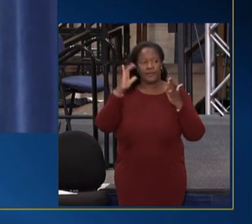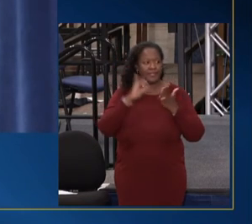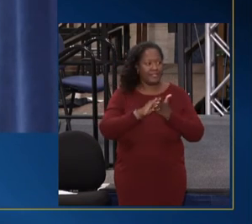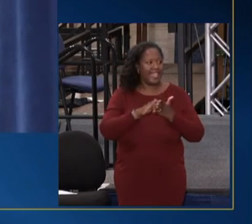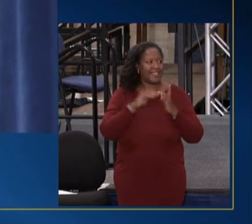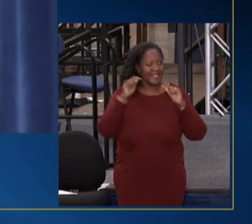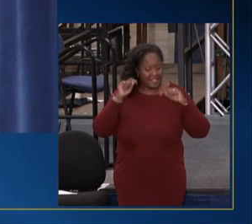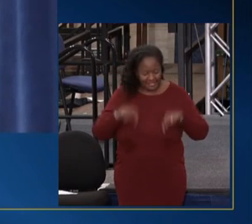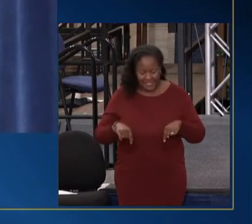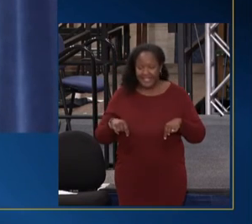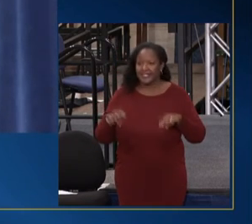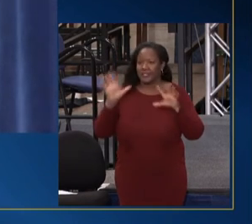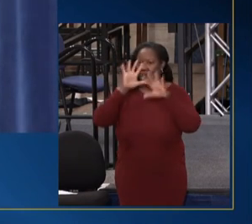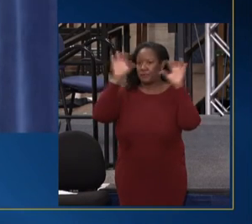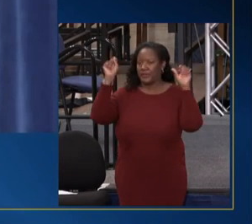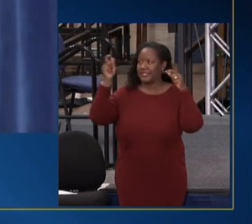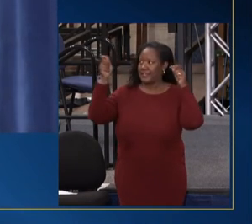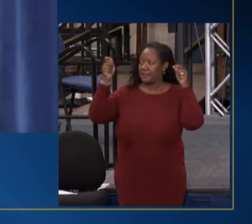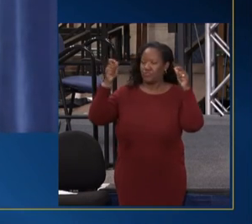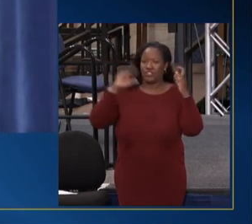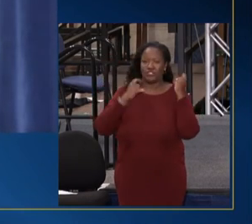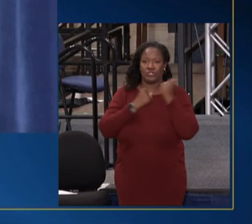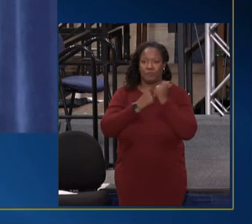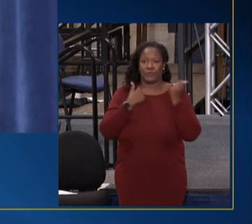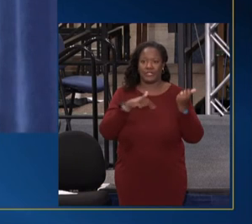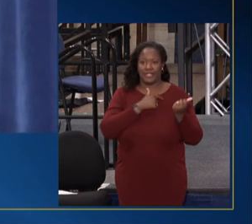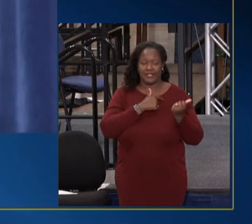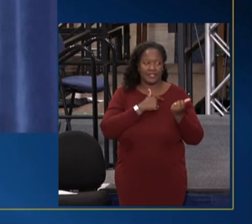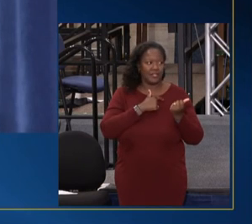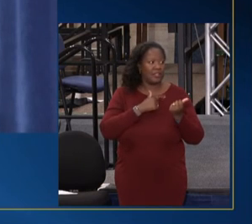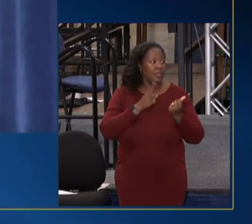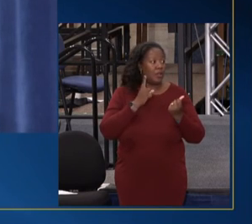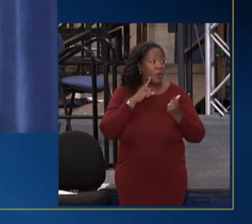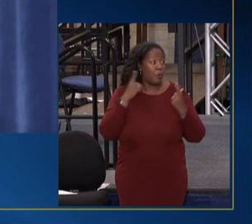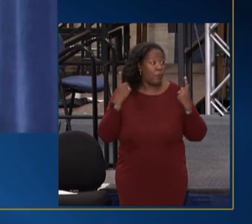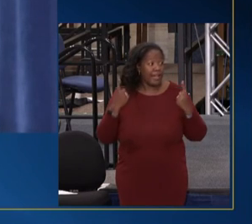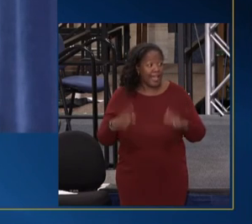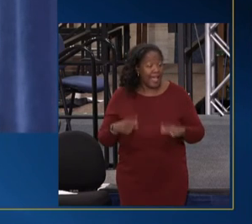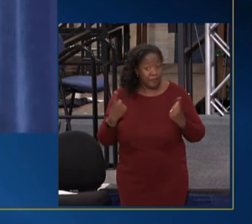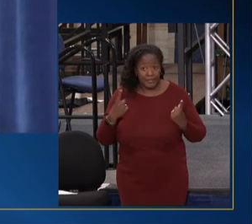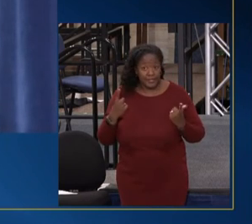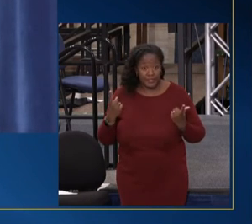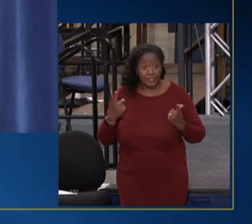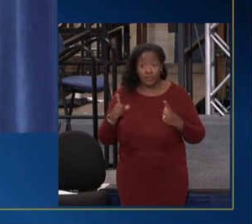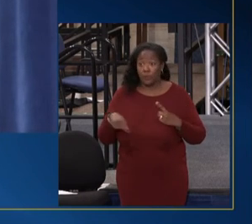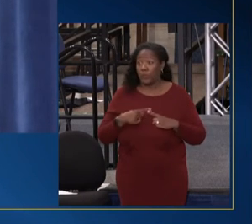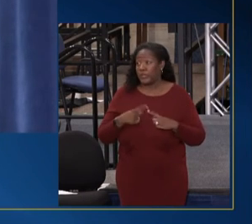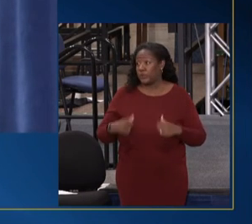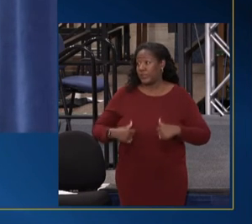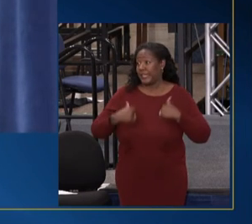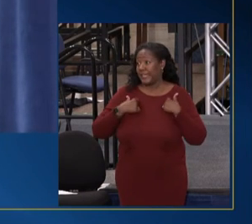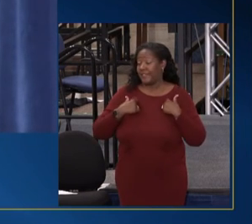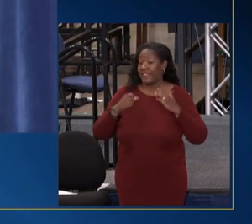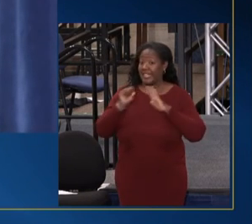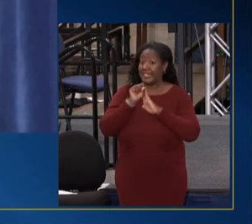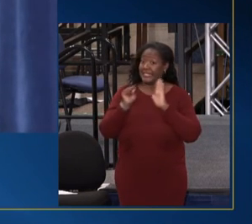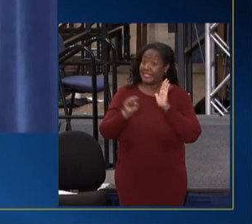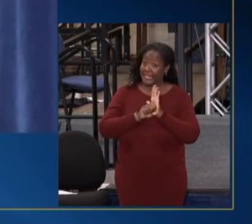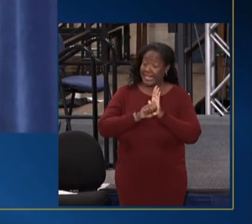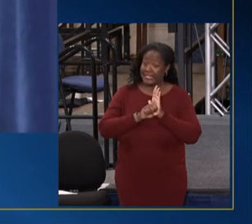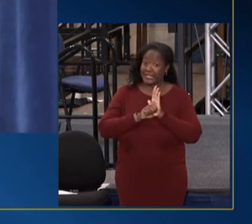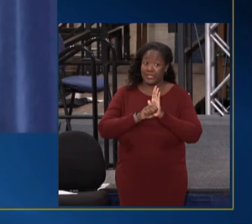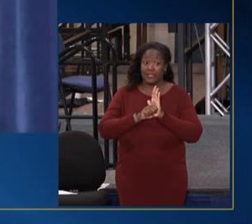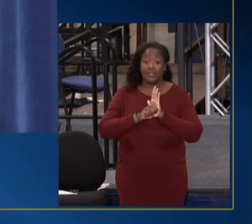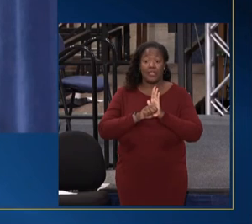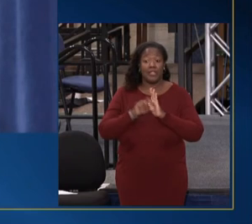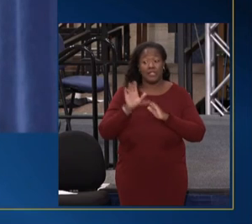this administration supports us. So what happens when you are living in a state that